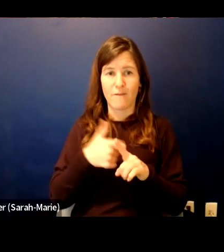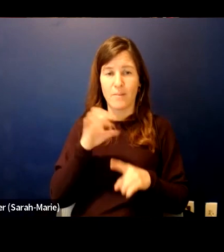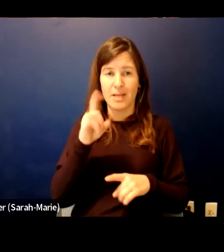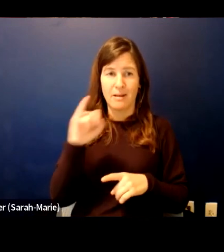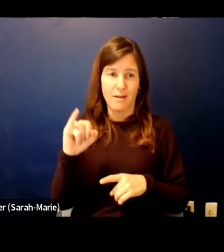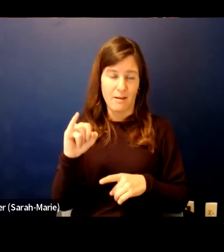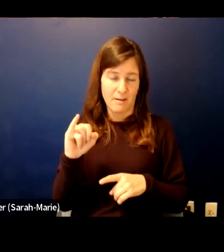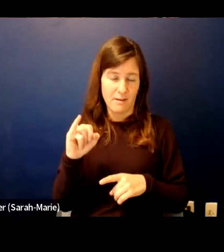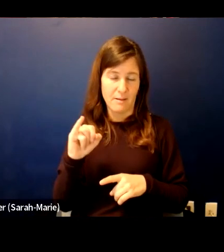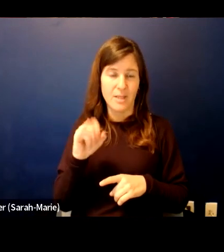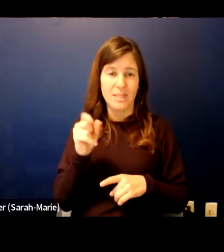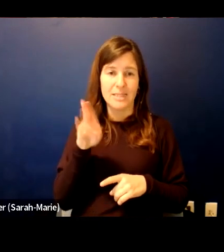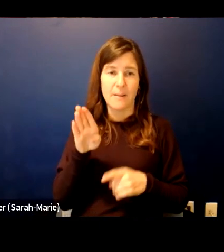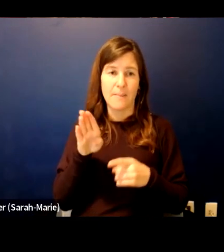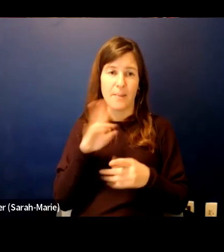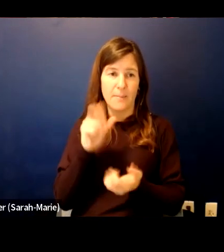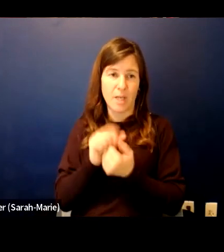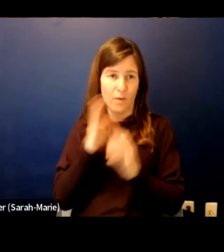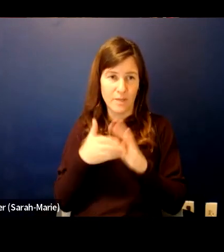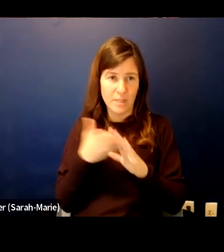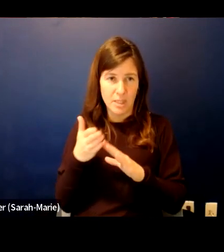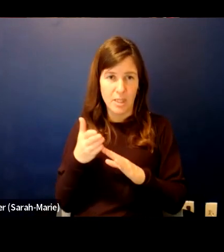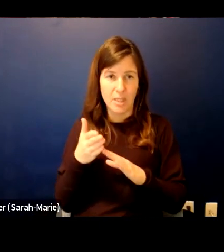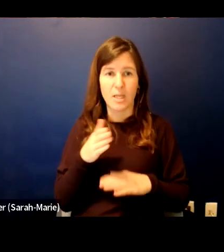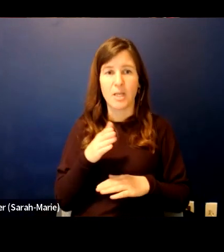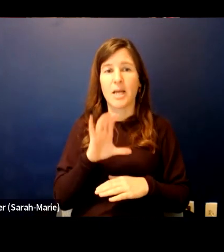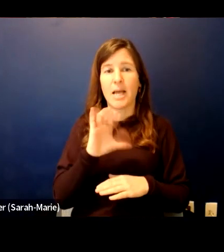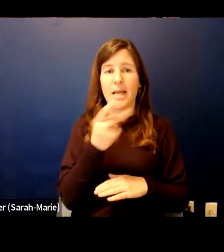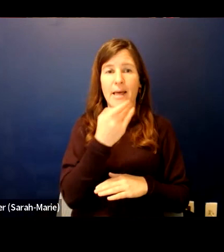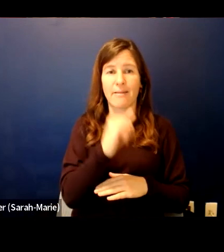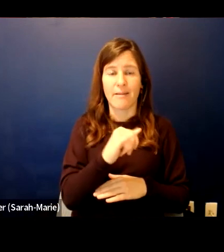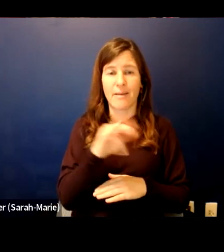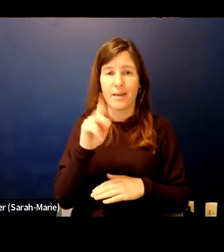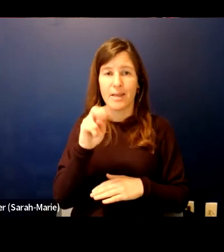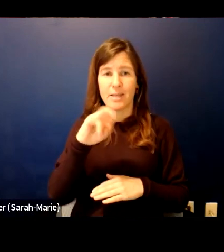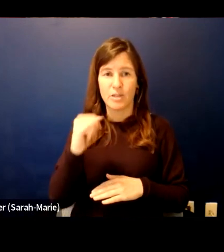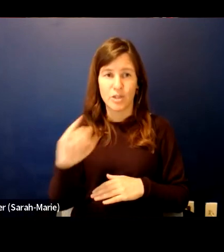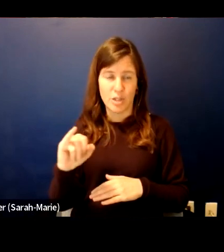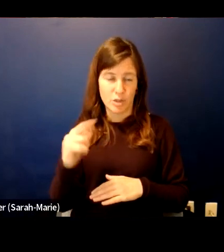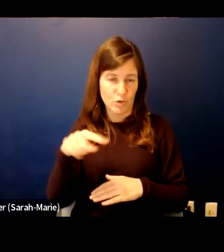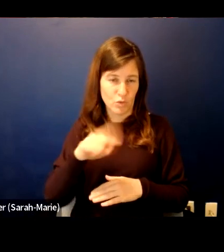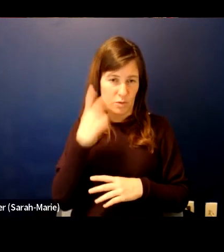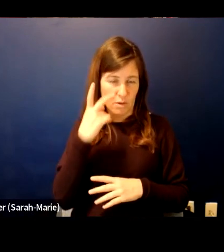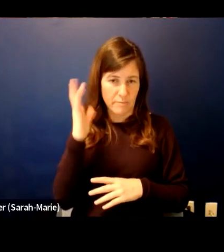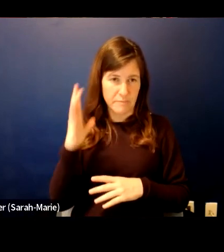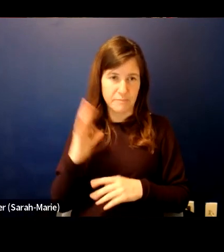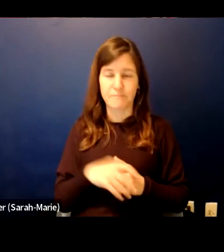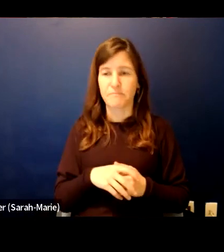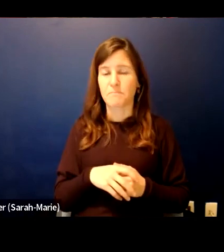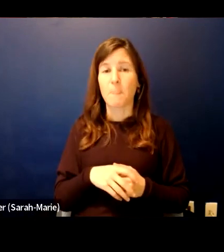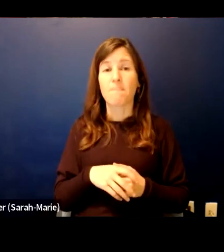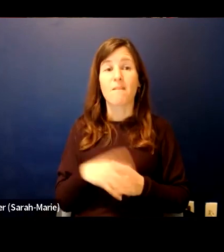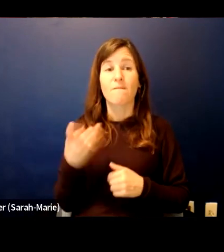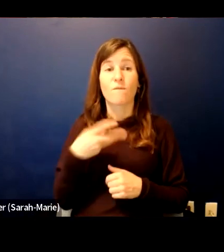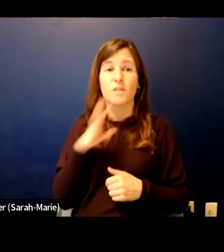Subcommittee will also be facilitating, as well as Kathy and Kenji, who I know you heard from as earlier presenters. And we're going to go out into these